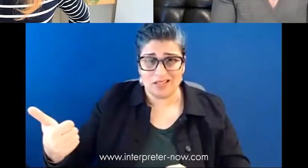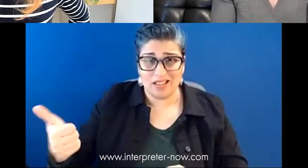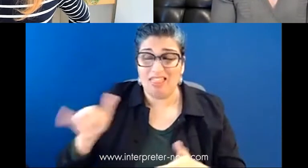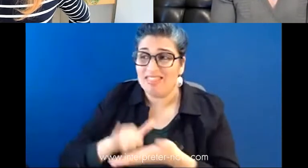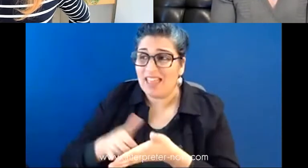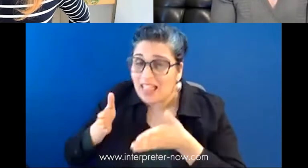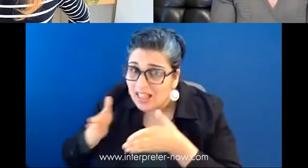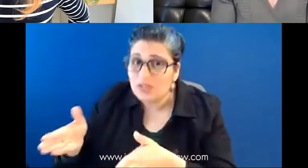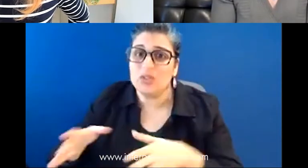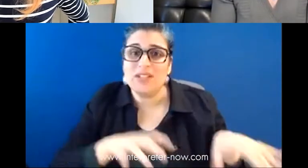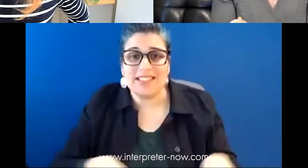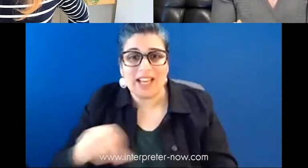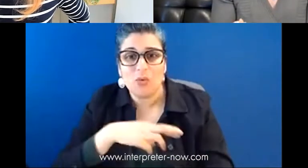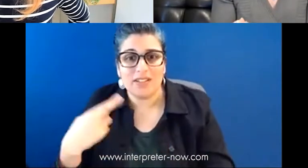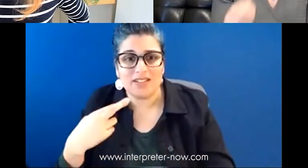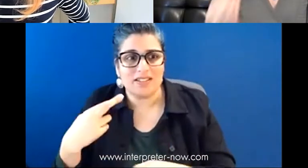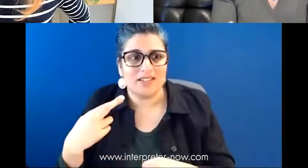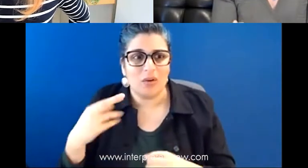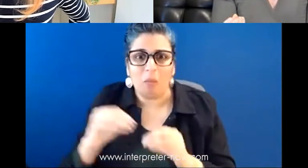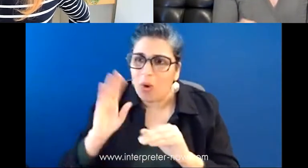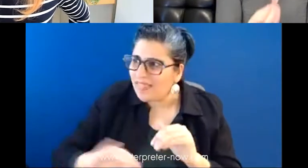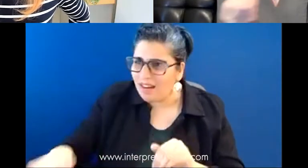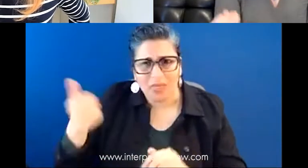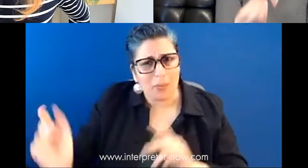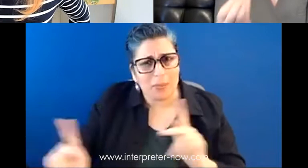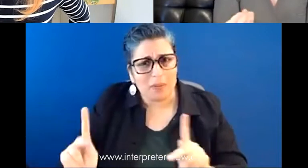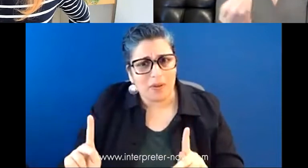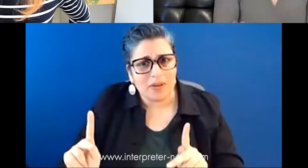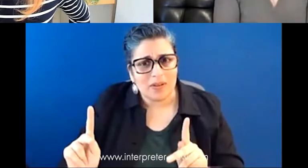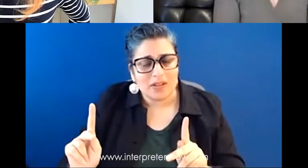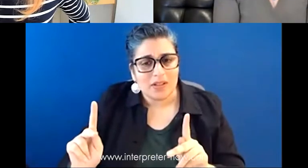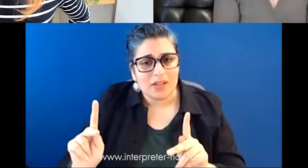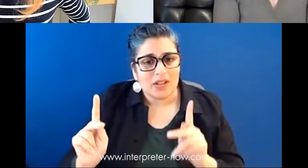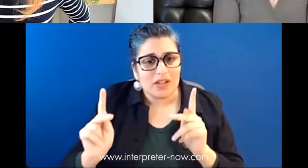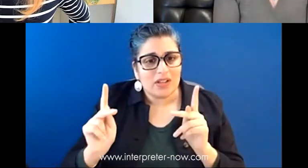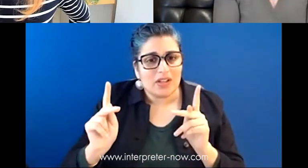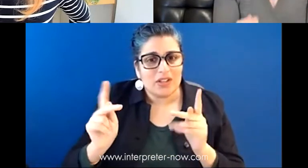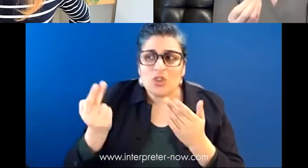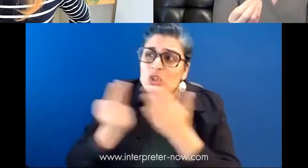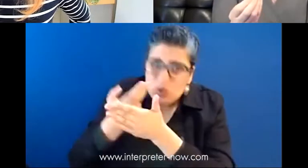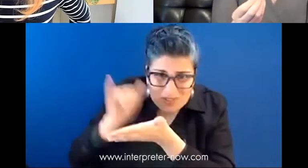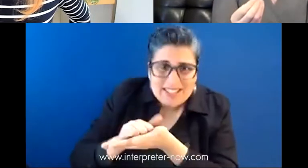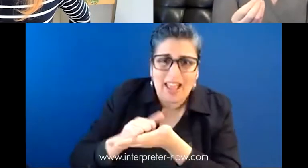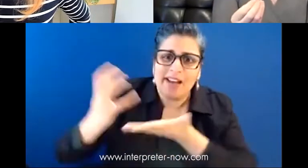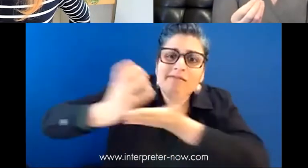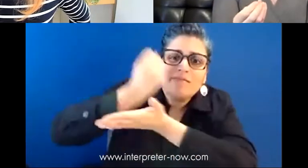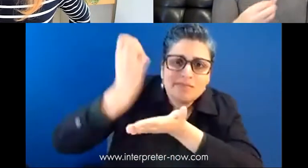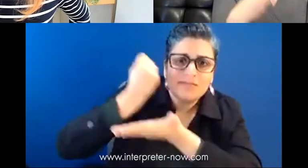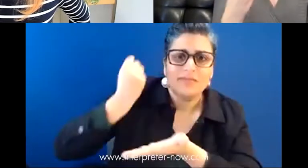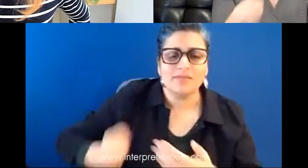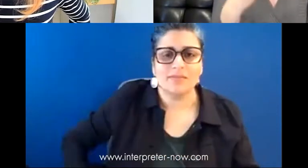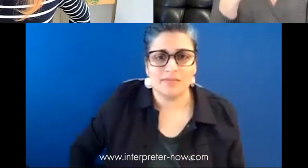risks that other people can't. So use that get out of jail free card